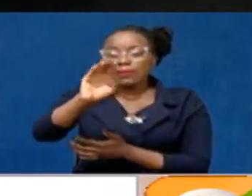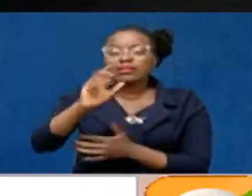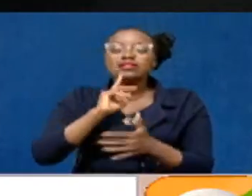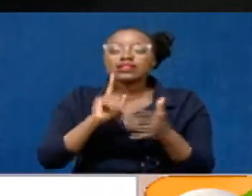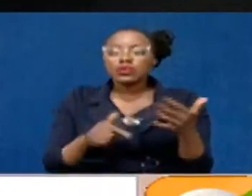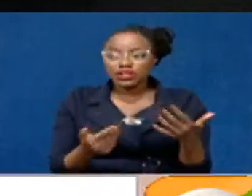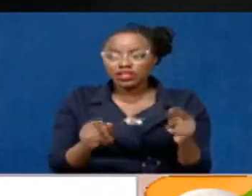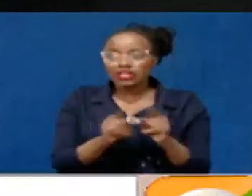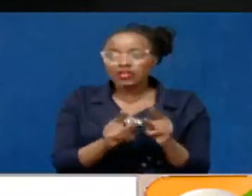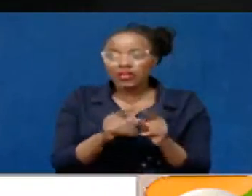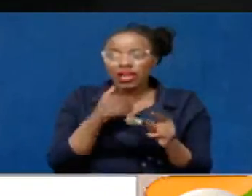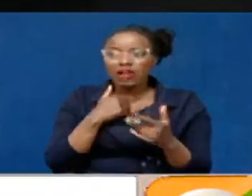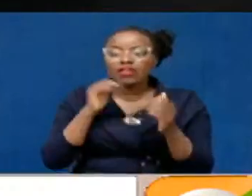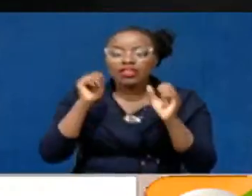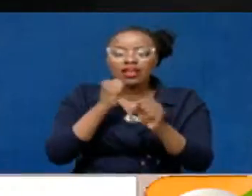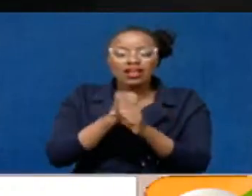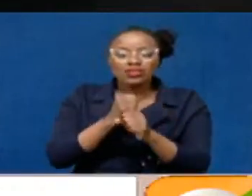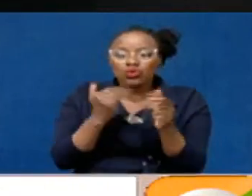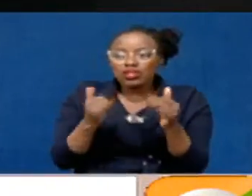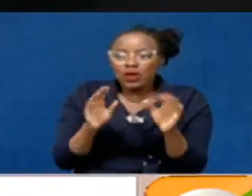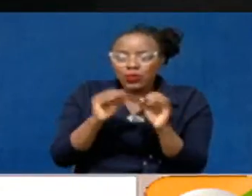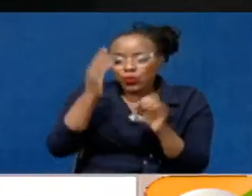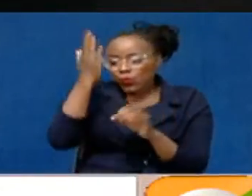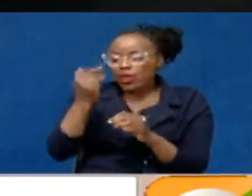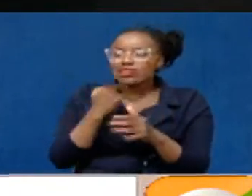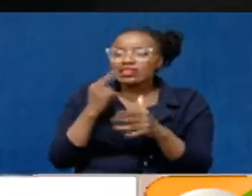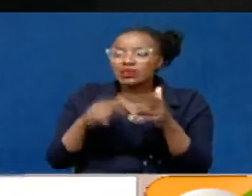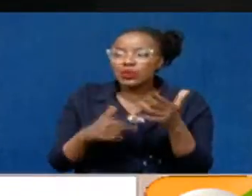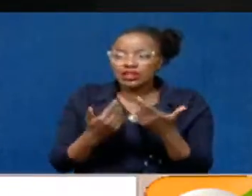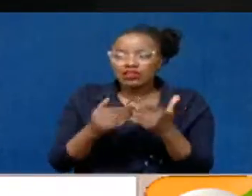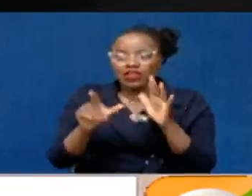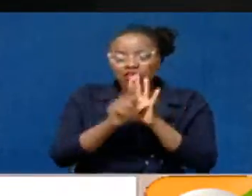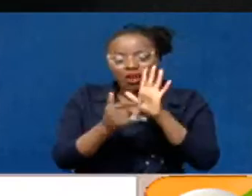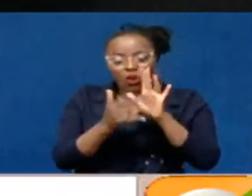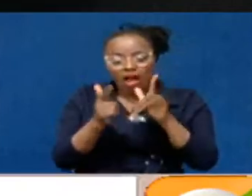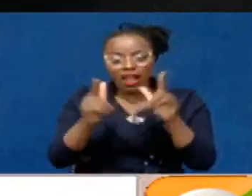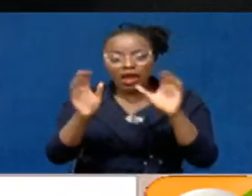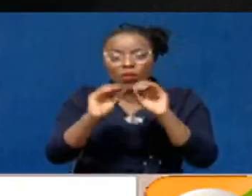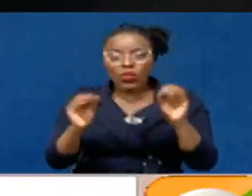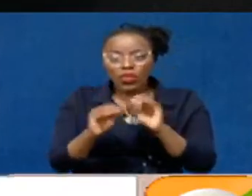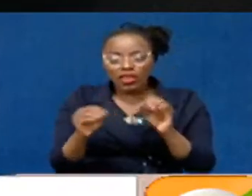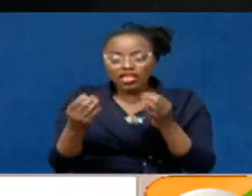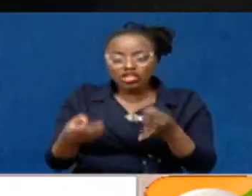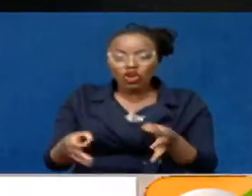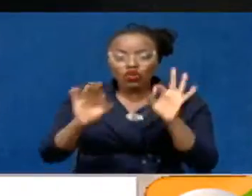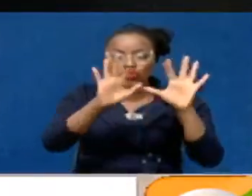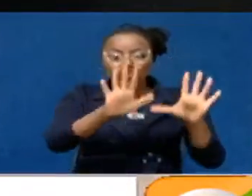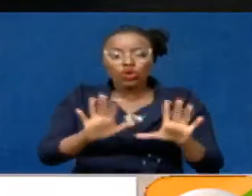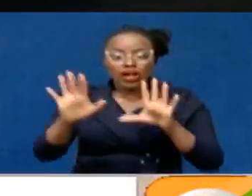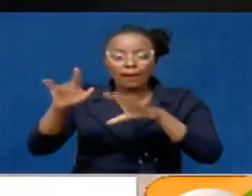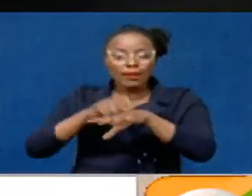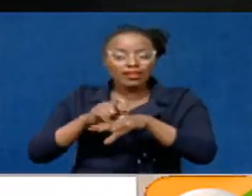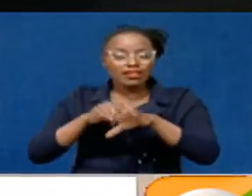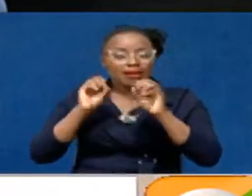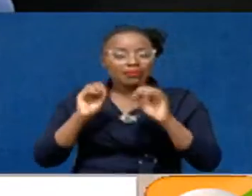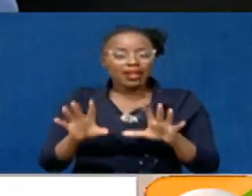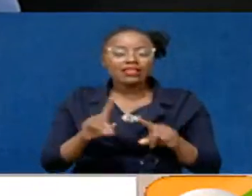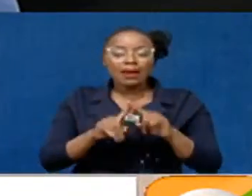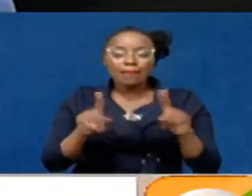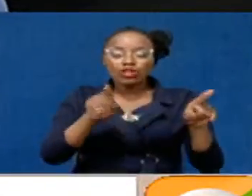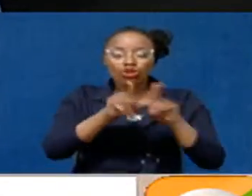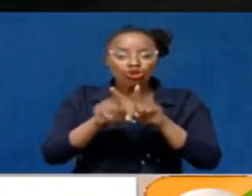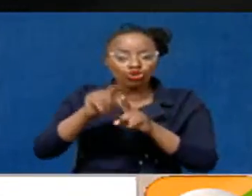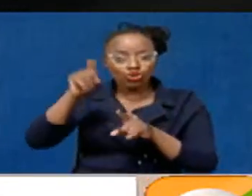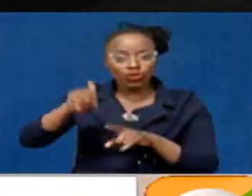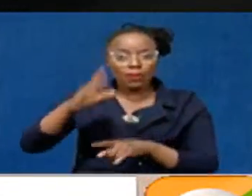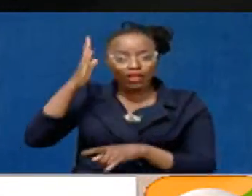they are literally powerless to do anything about it now because they say, you know, the law does not allow them because this is not the official campaign period. But let it also